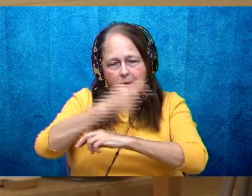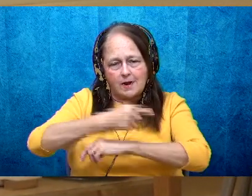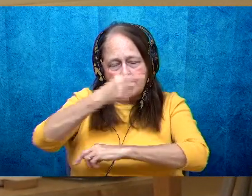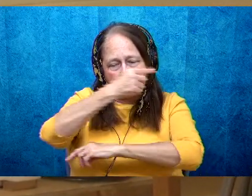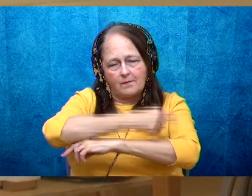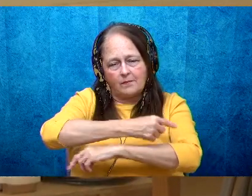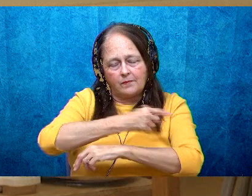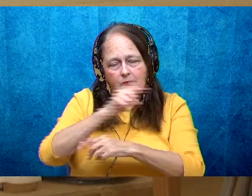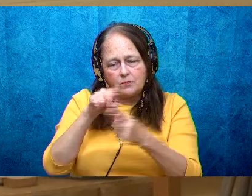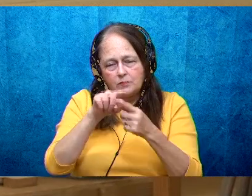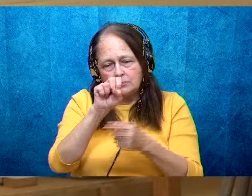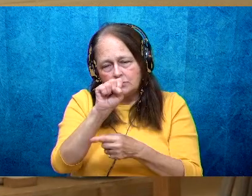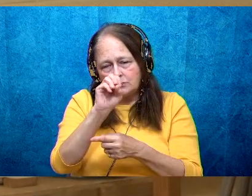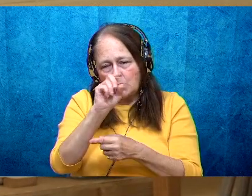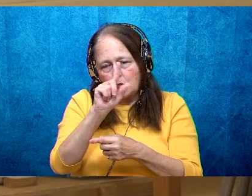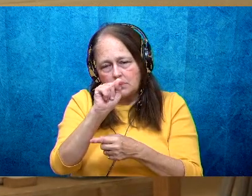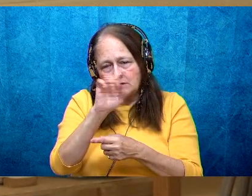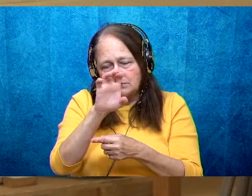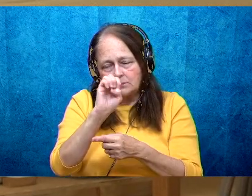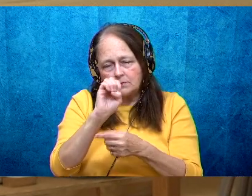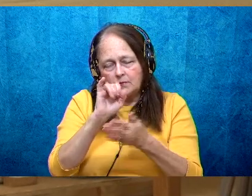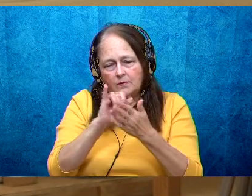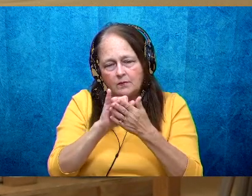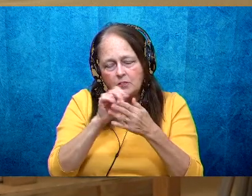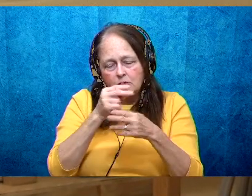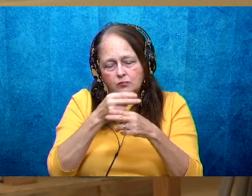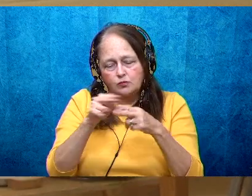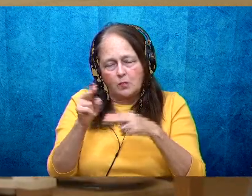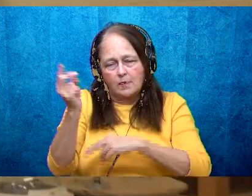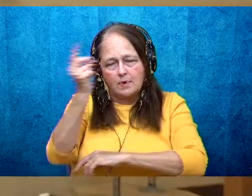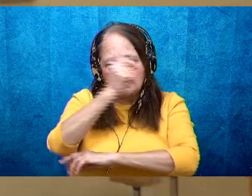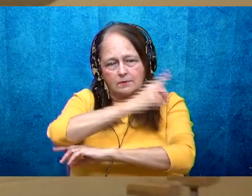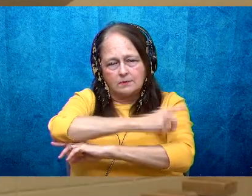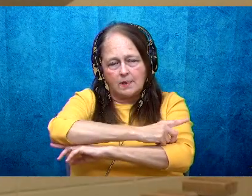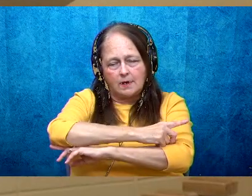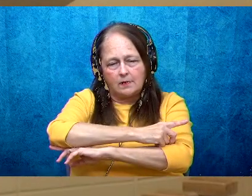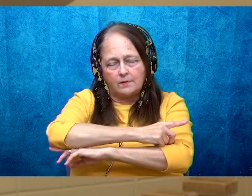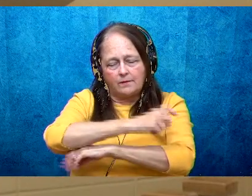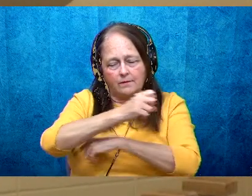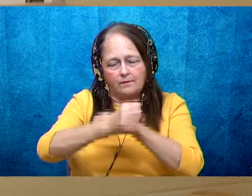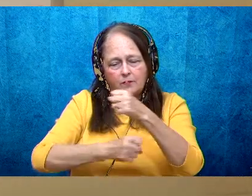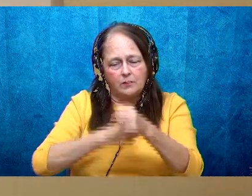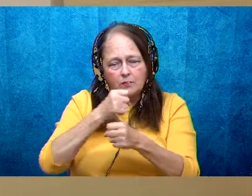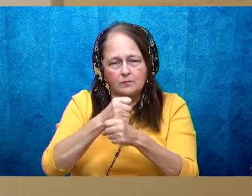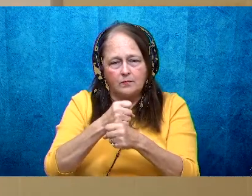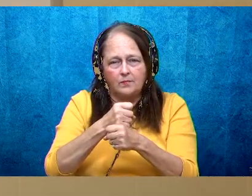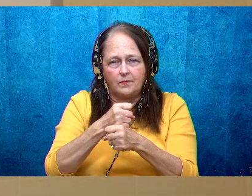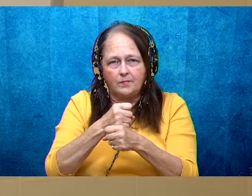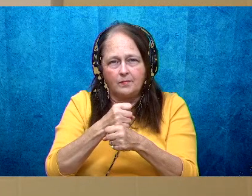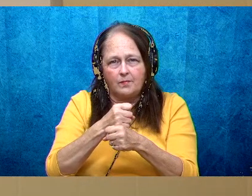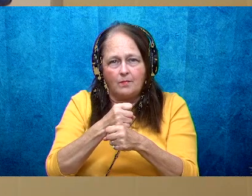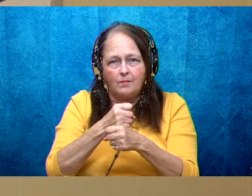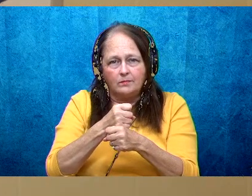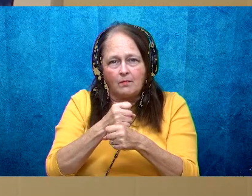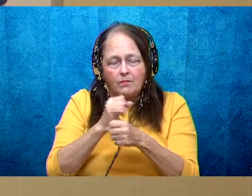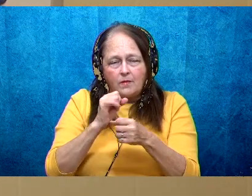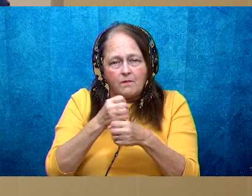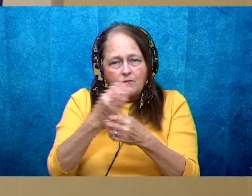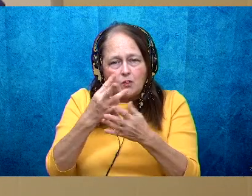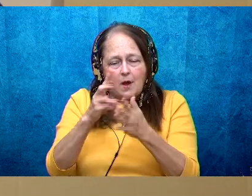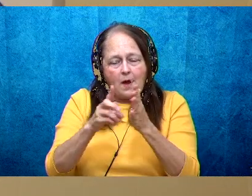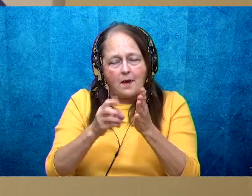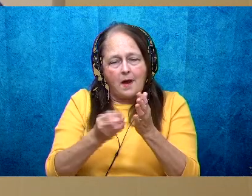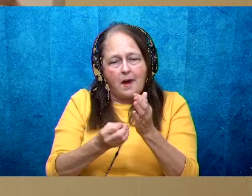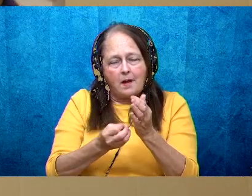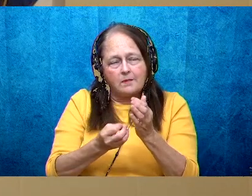the solstice, where now this is the shortest day of the year. There are the fewest amount of